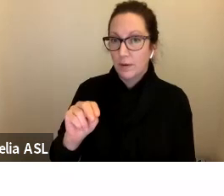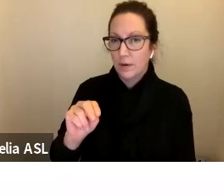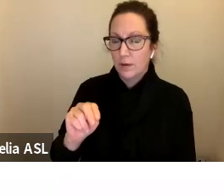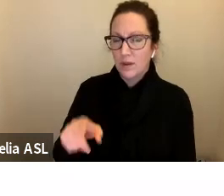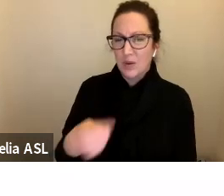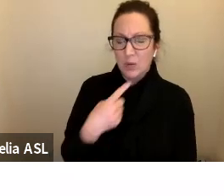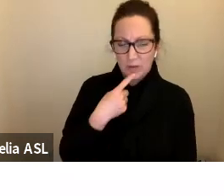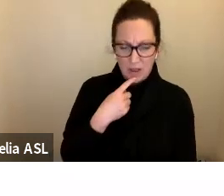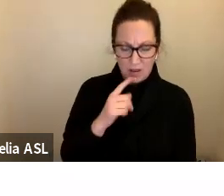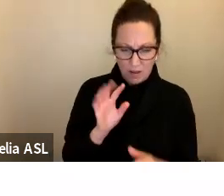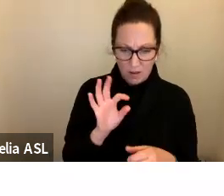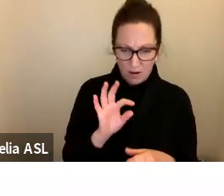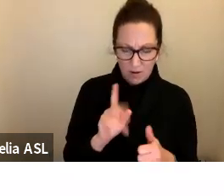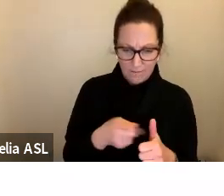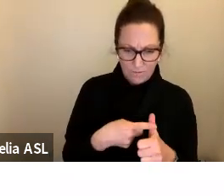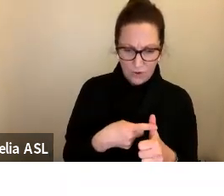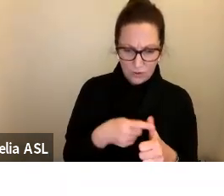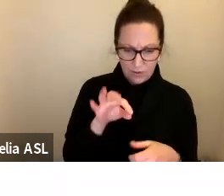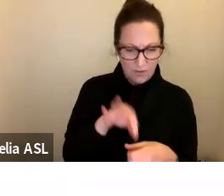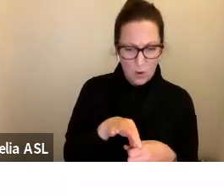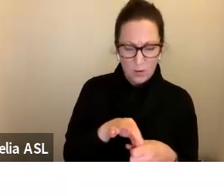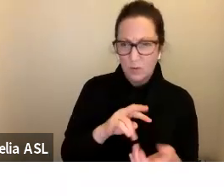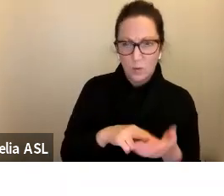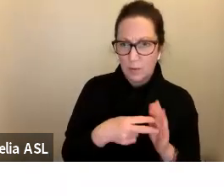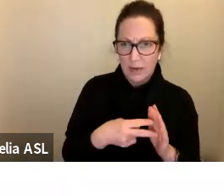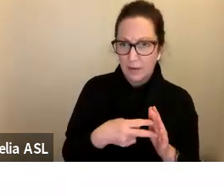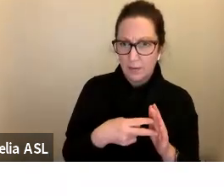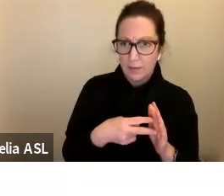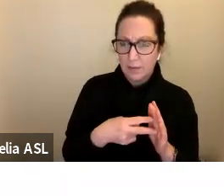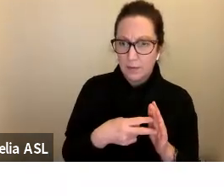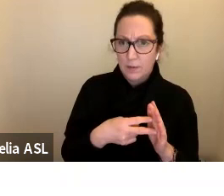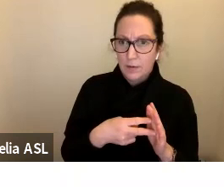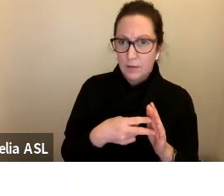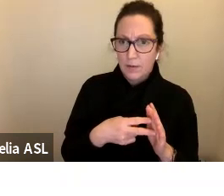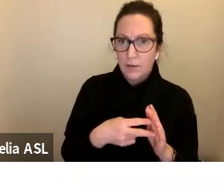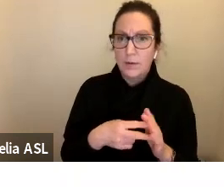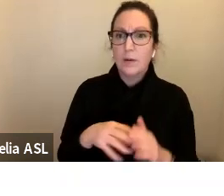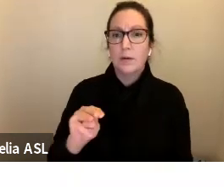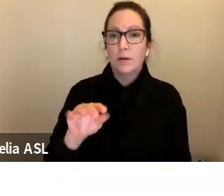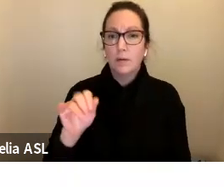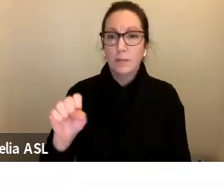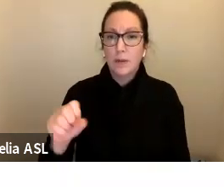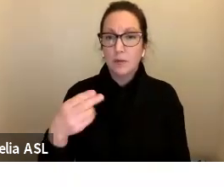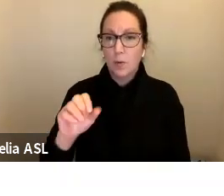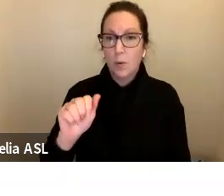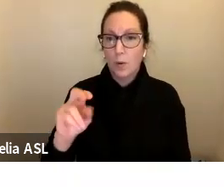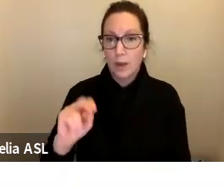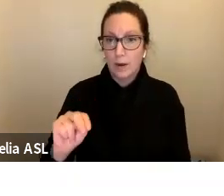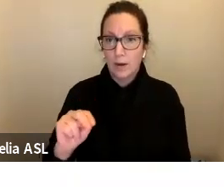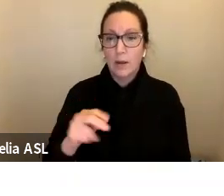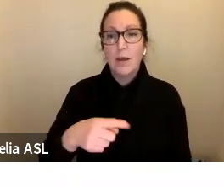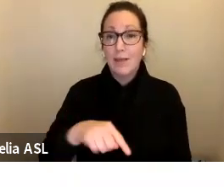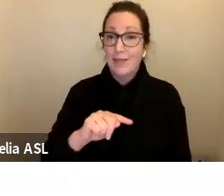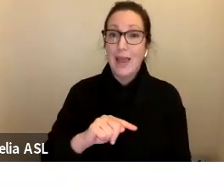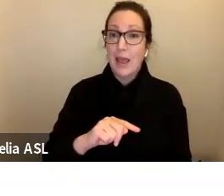when you say first vote, what did that apply to? Do you know? They initially were taking a vote for a